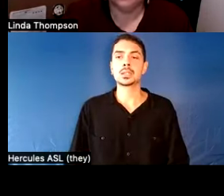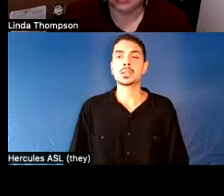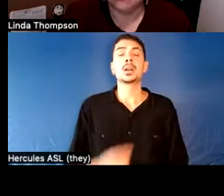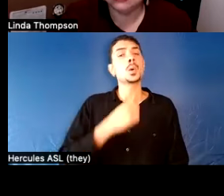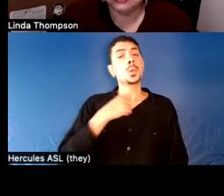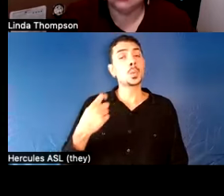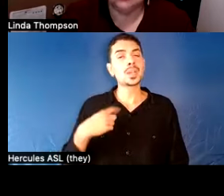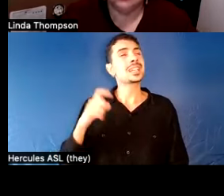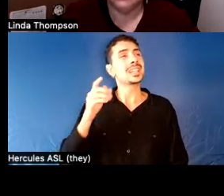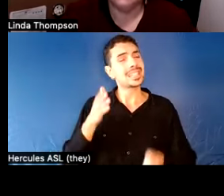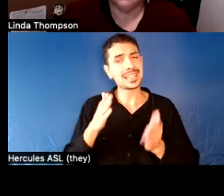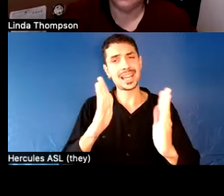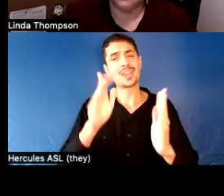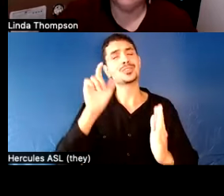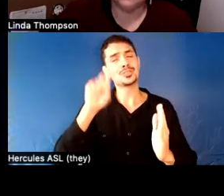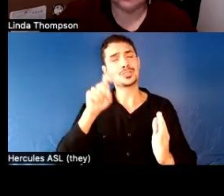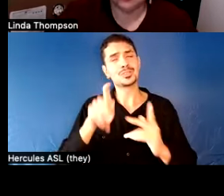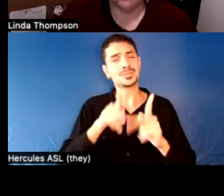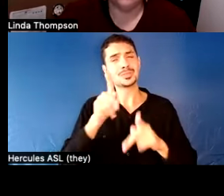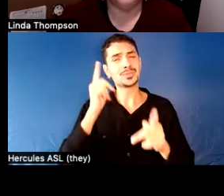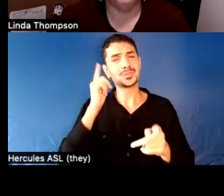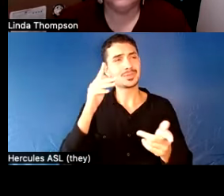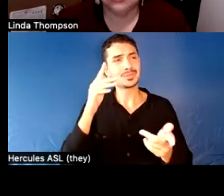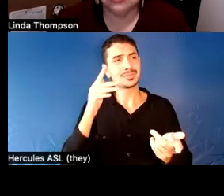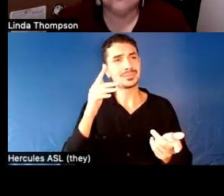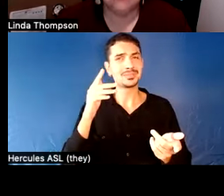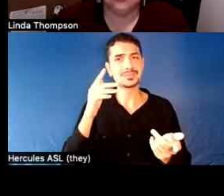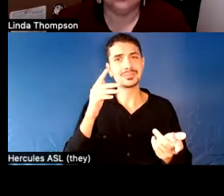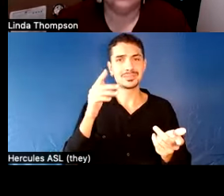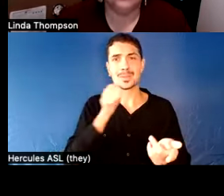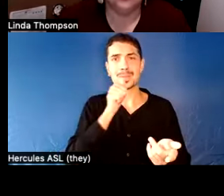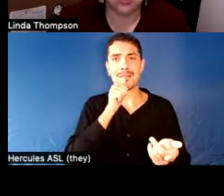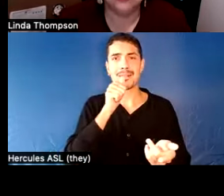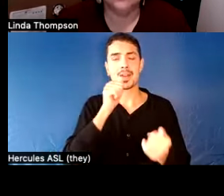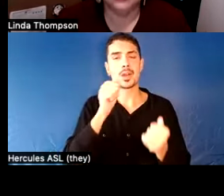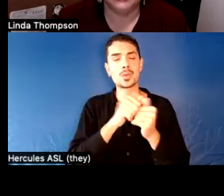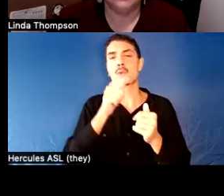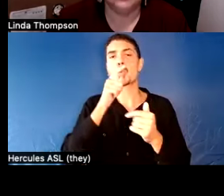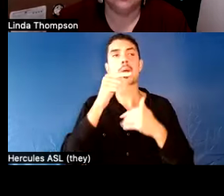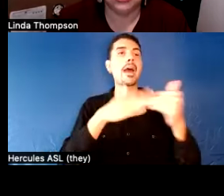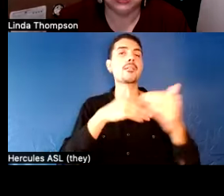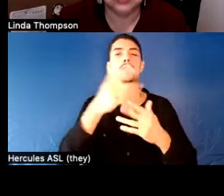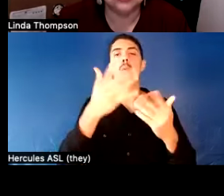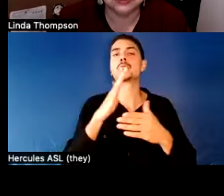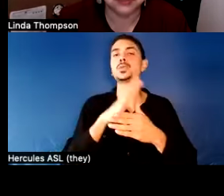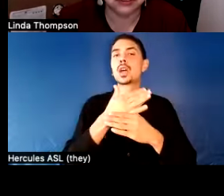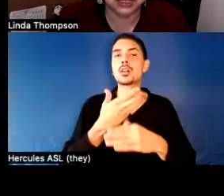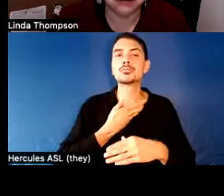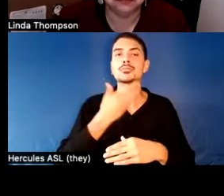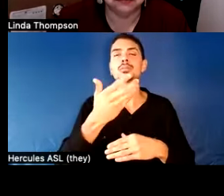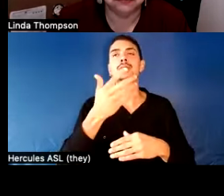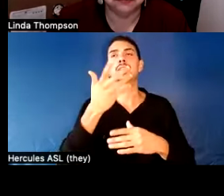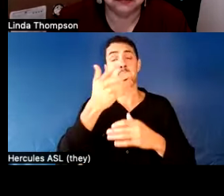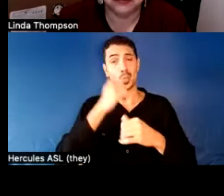have their privacy until they feel well enough to share, if ever, how they're getting and working on their